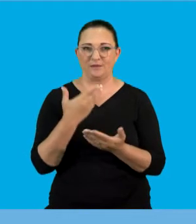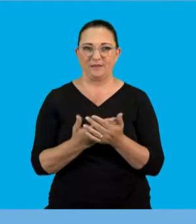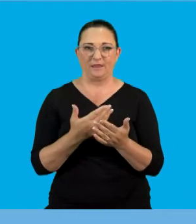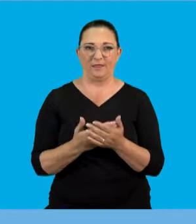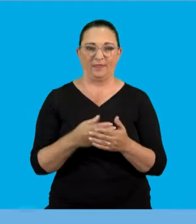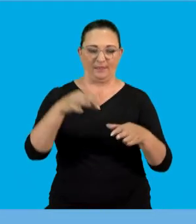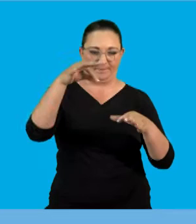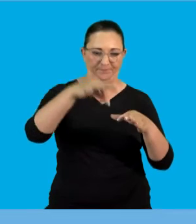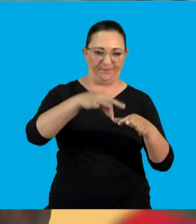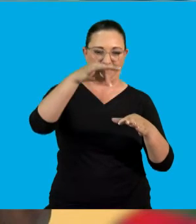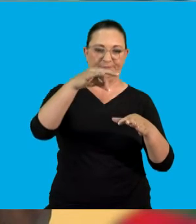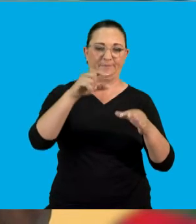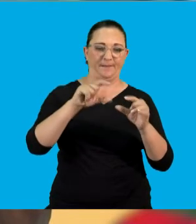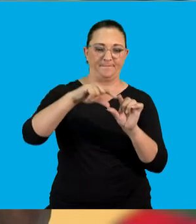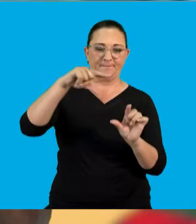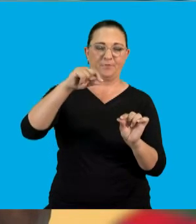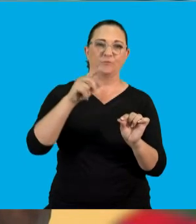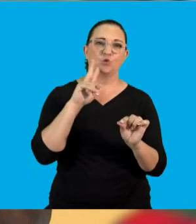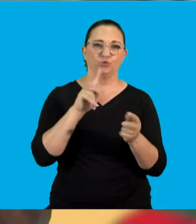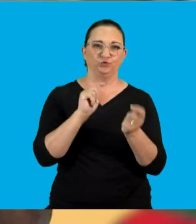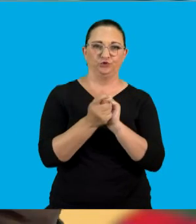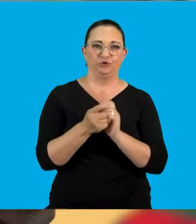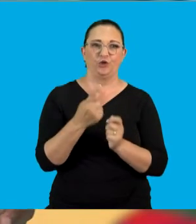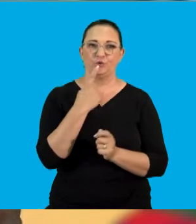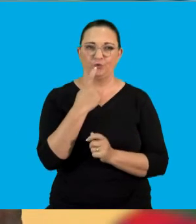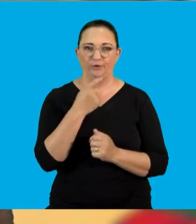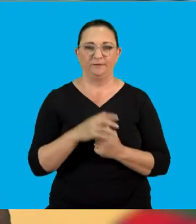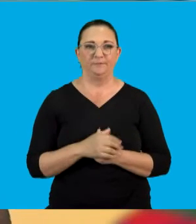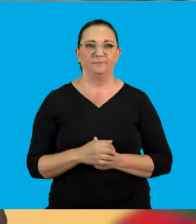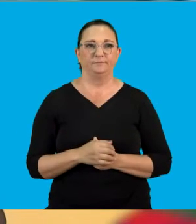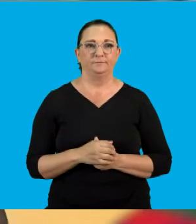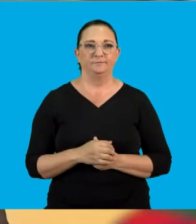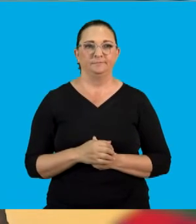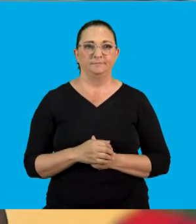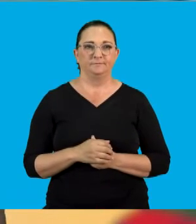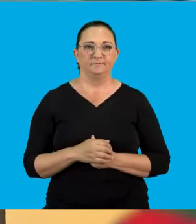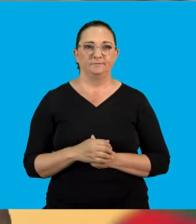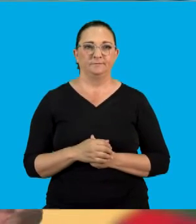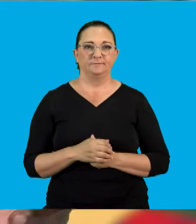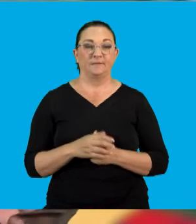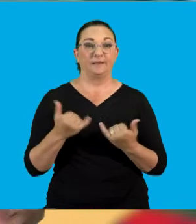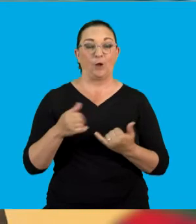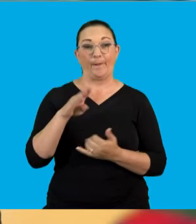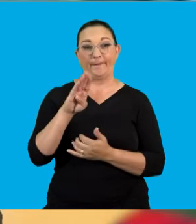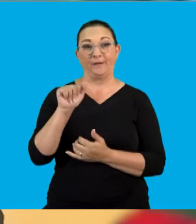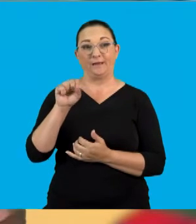paper into an acid, that paper is going to turn red. Now, what about a base?